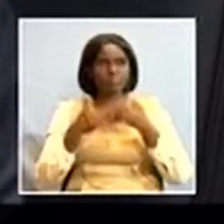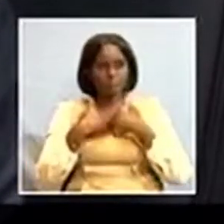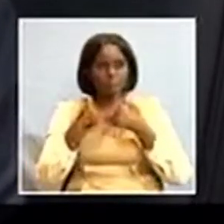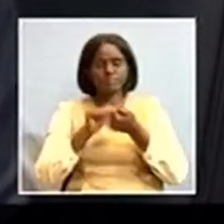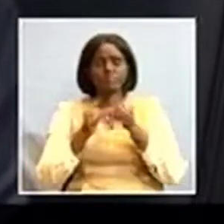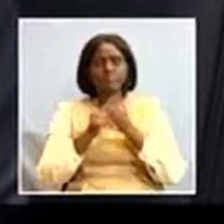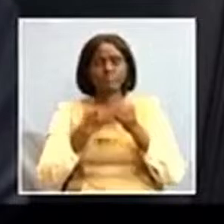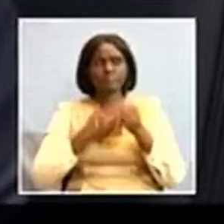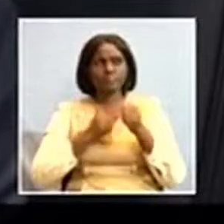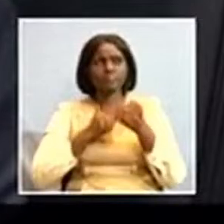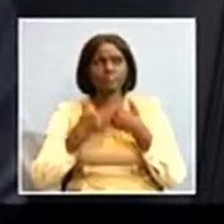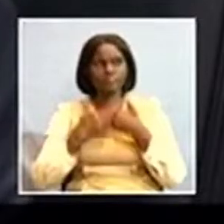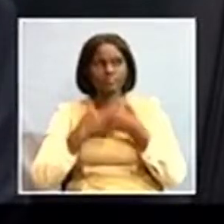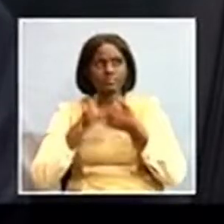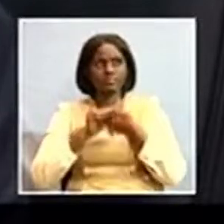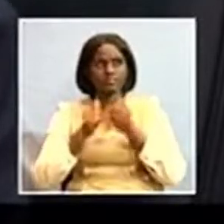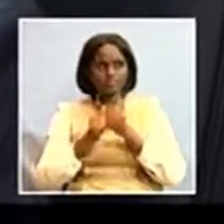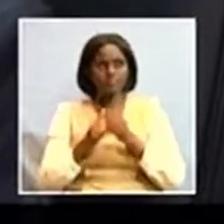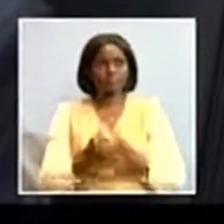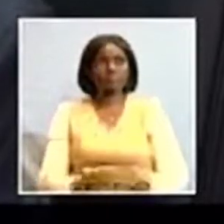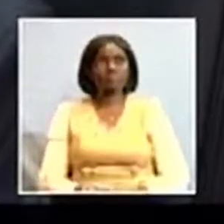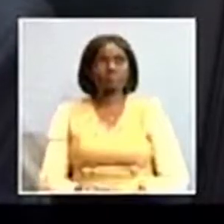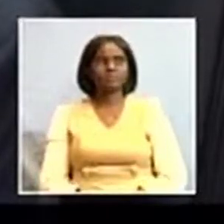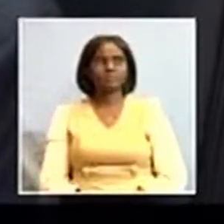problem even when they start guiding.